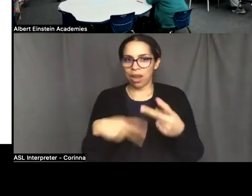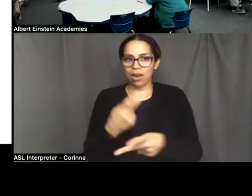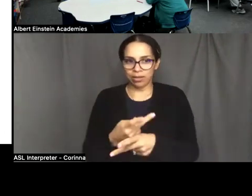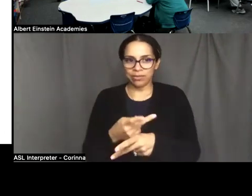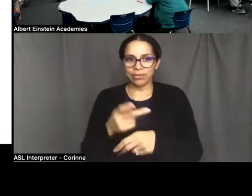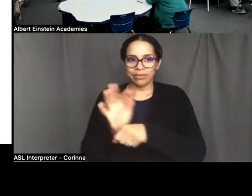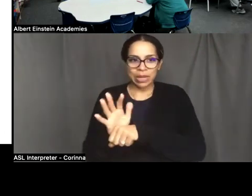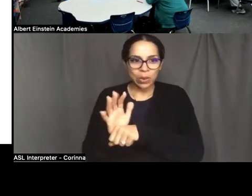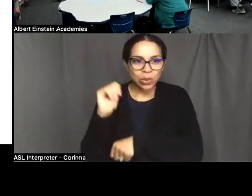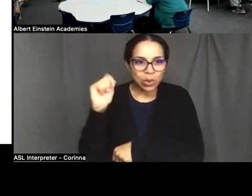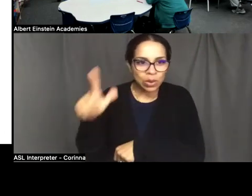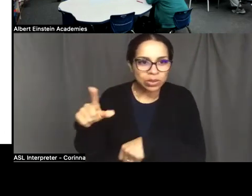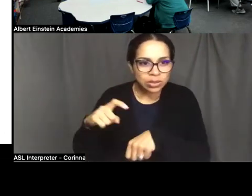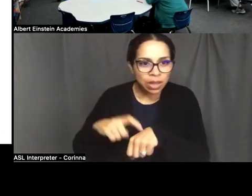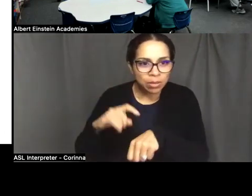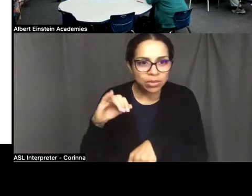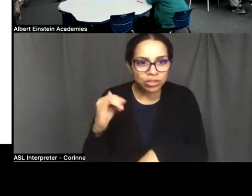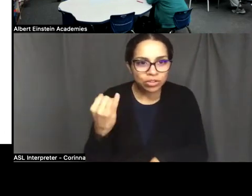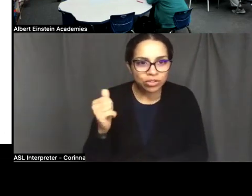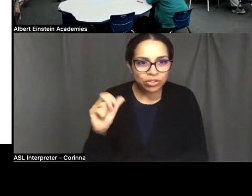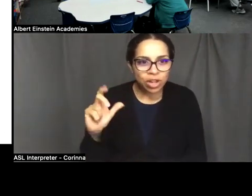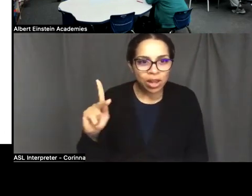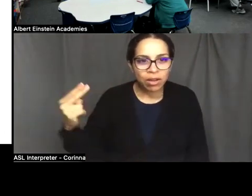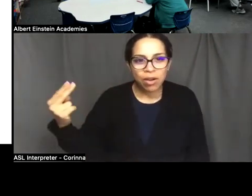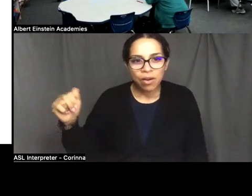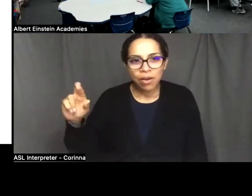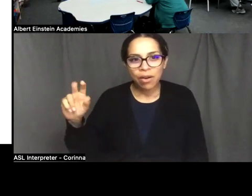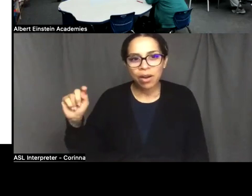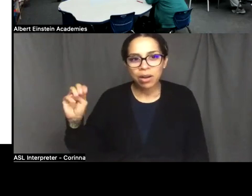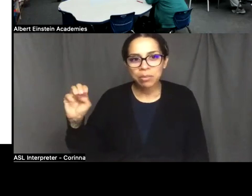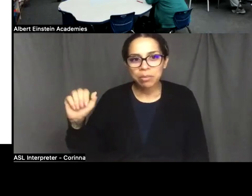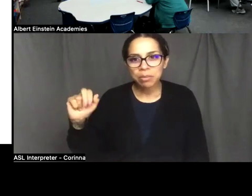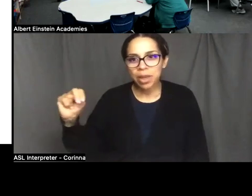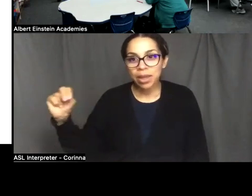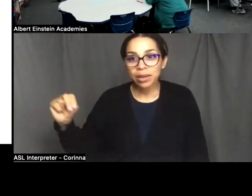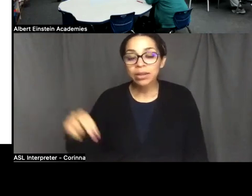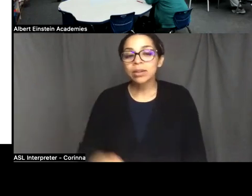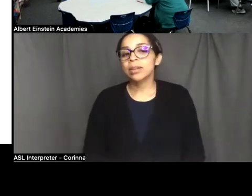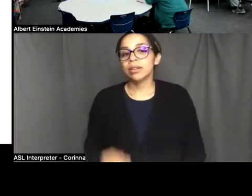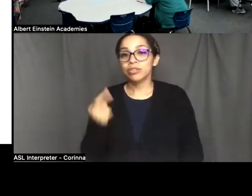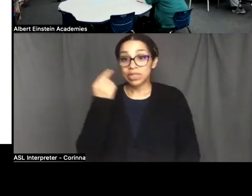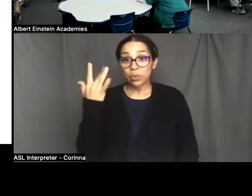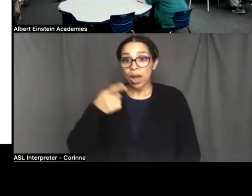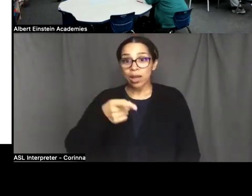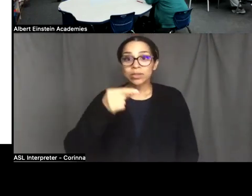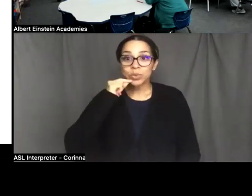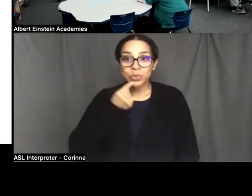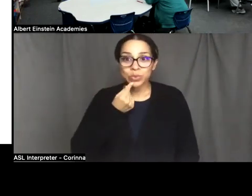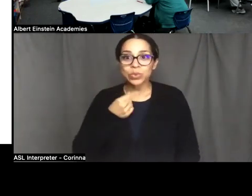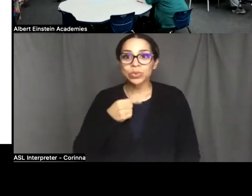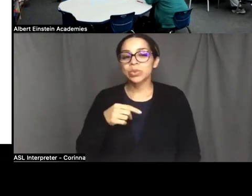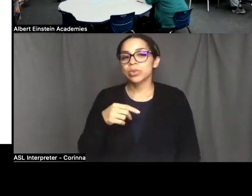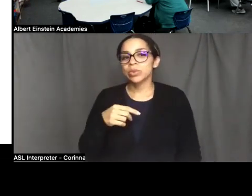different videos. But the reason that this one is kind of cool, this idea is kind of cool, is for kids that are trying to